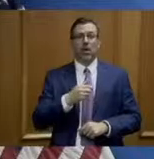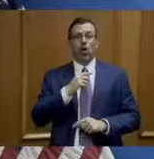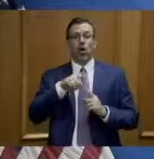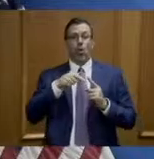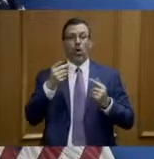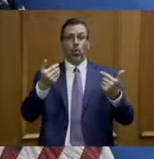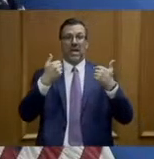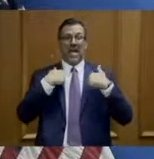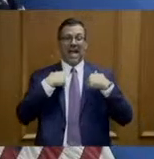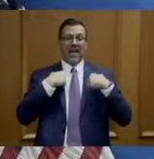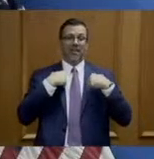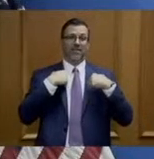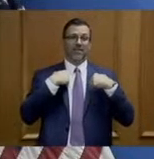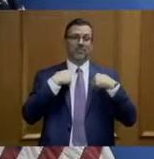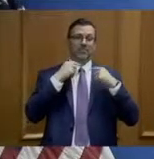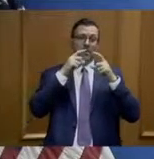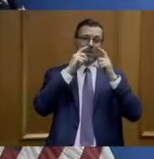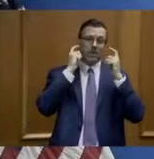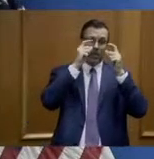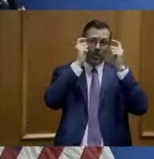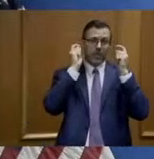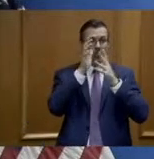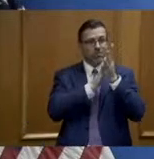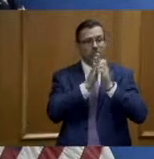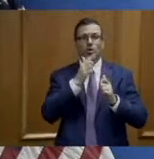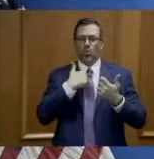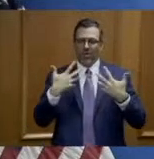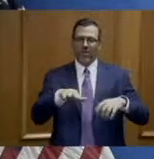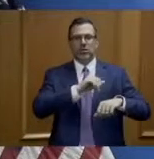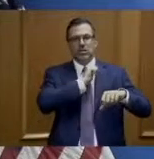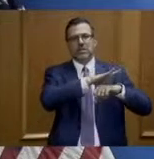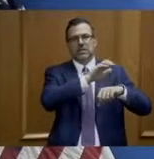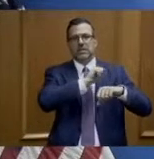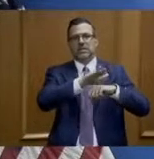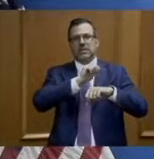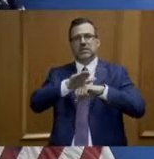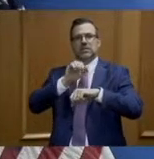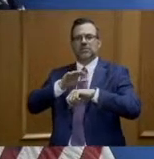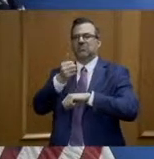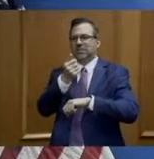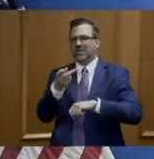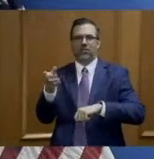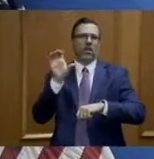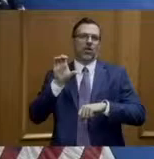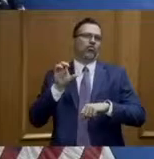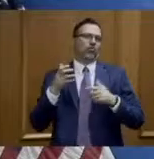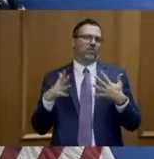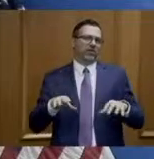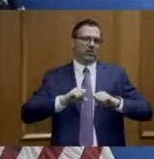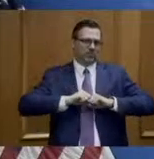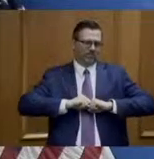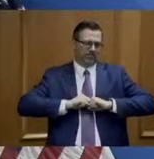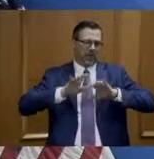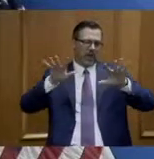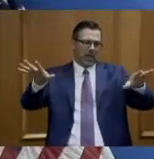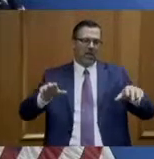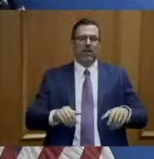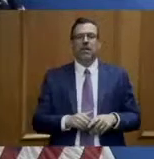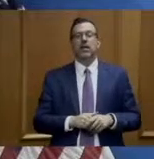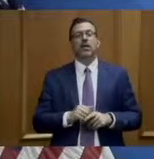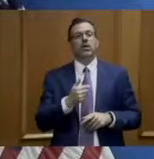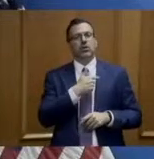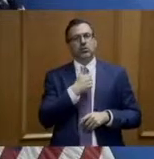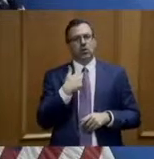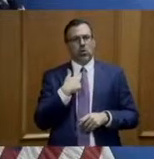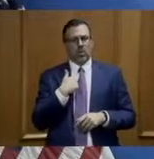equipment to all 95 counties on a regular basis. We've shipped hundreds of those out. So we keep track of that supply chain